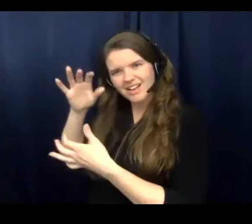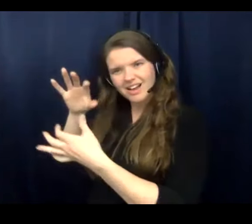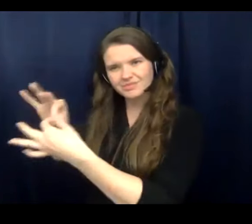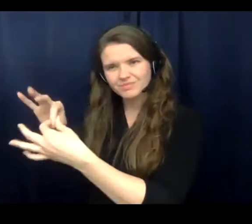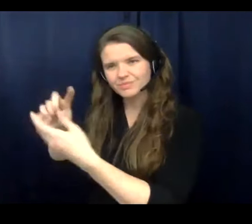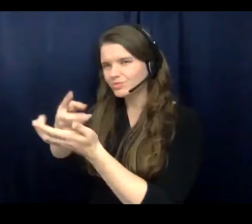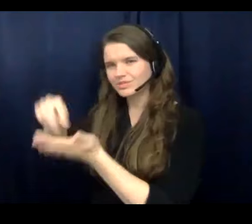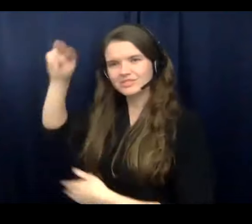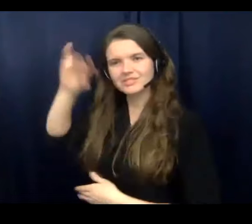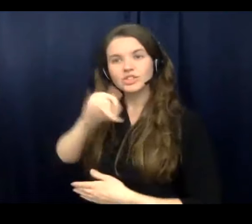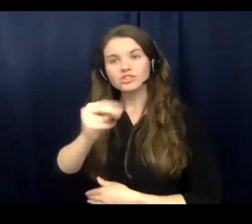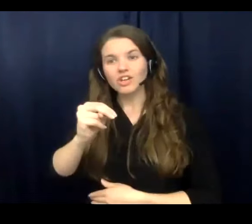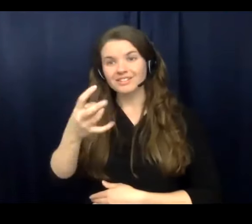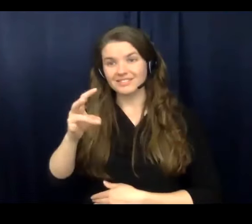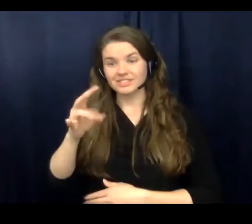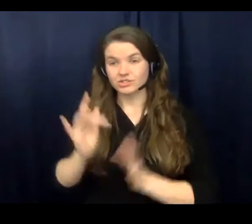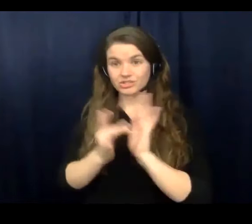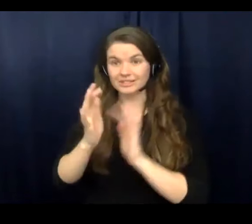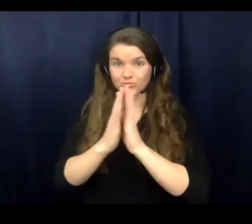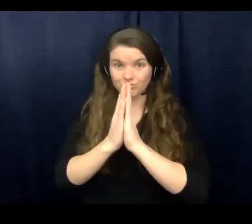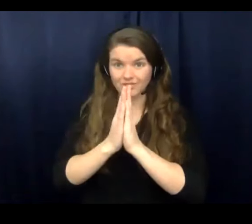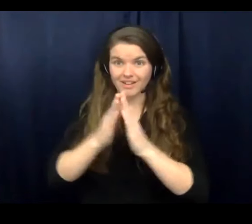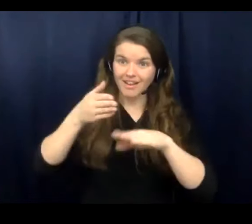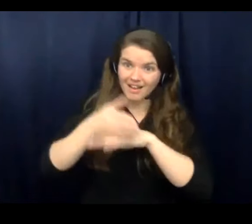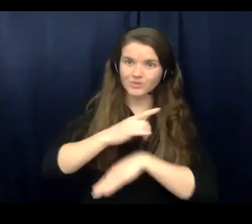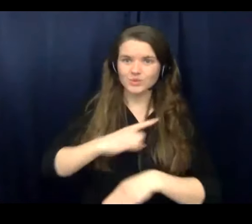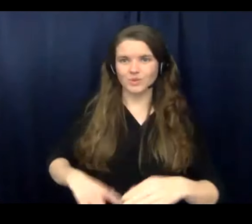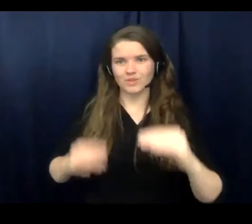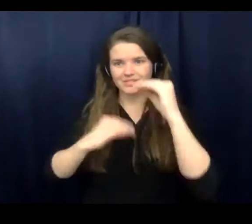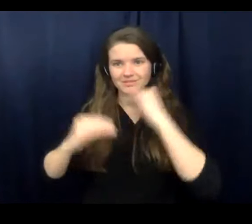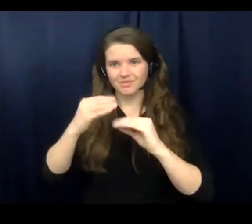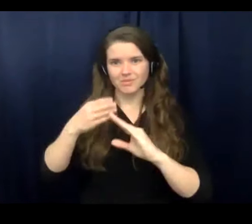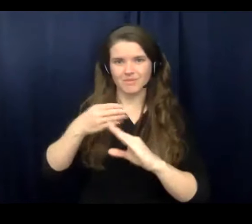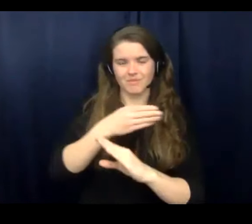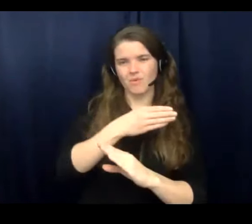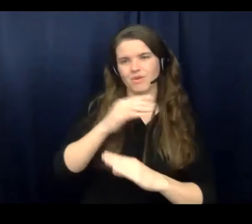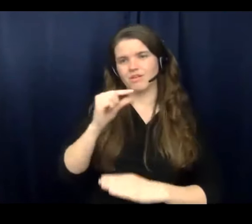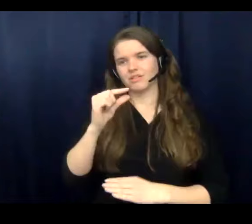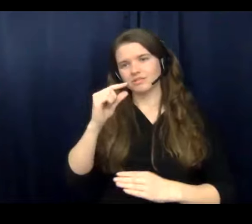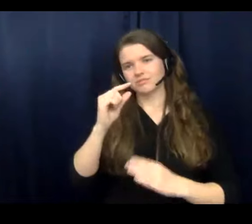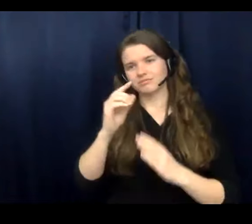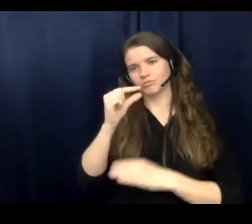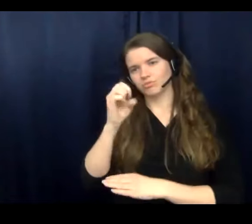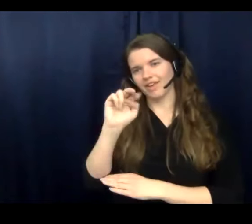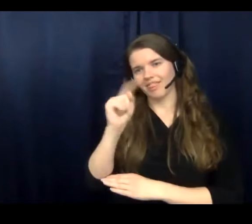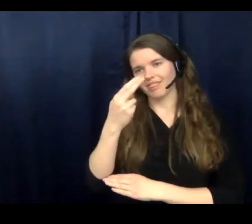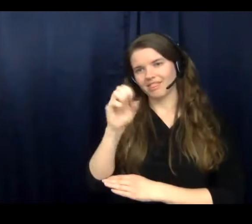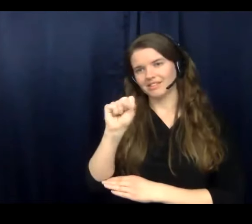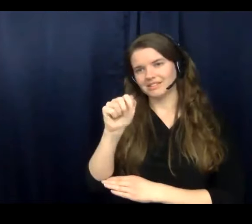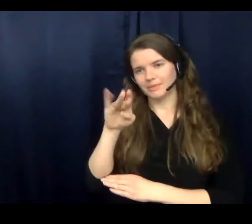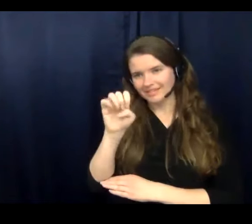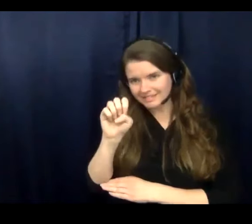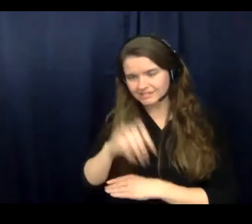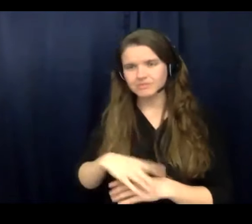17, which was prayed by Jesus also after the Lord's Supper, just prior to Gethsemane. And think about it. He said, this is eternal life.